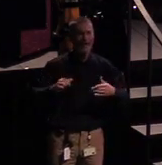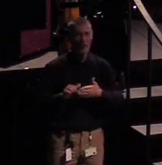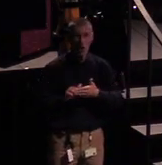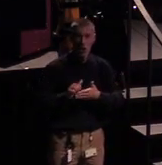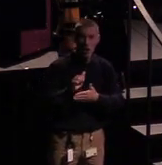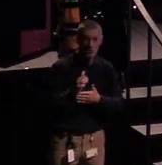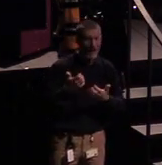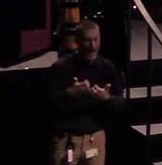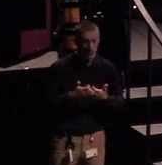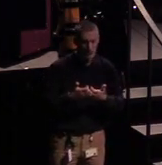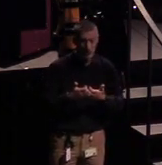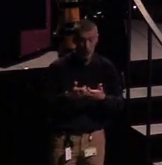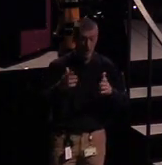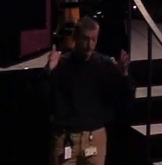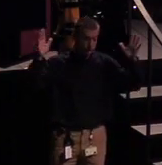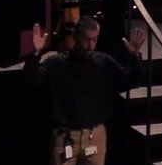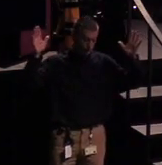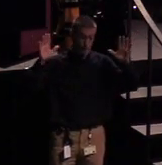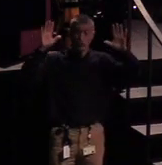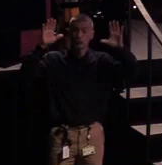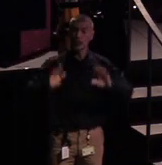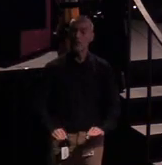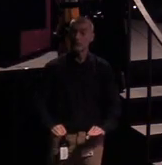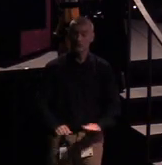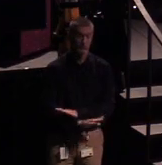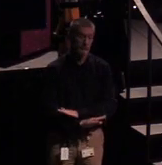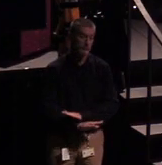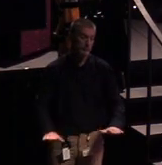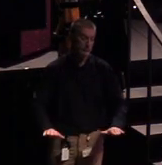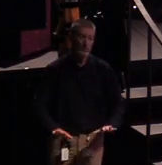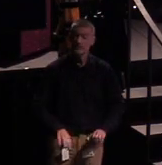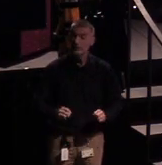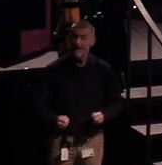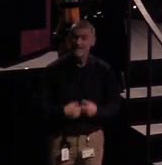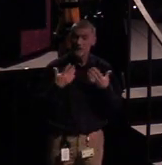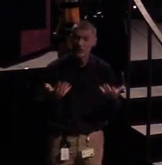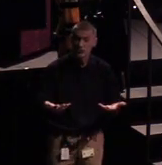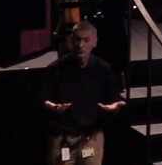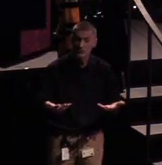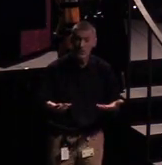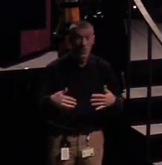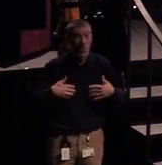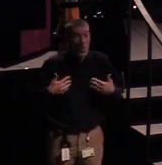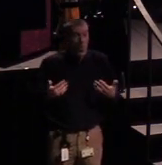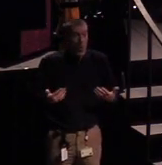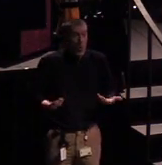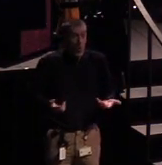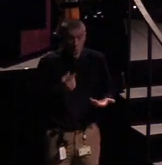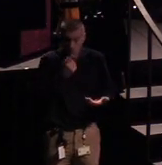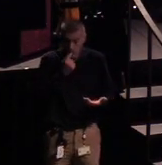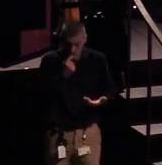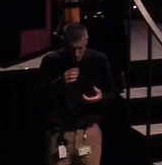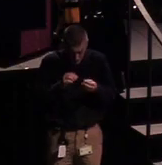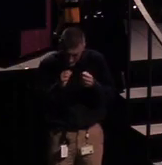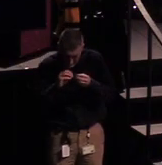whether you need to stop and almost start again or whether you think it is possible to kind of kind of create an